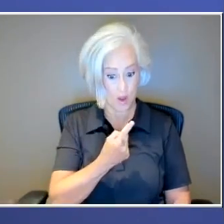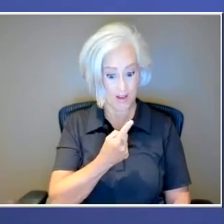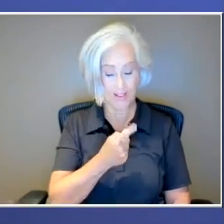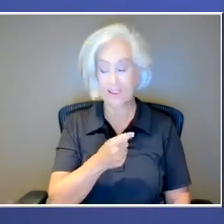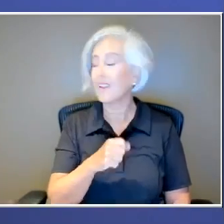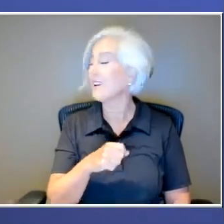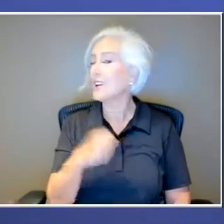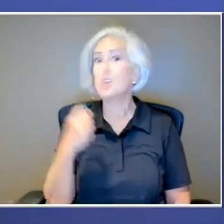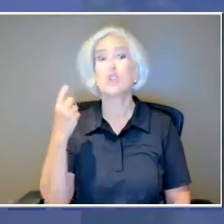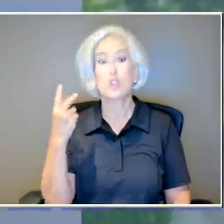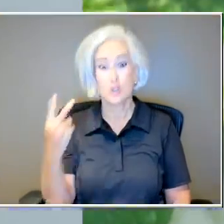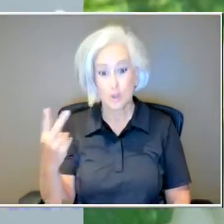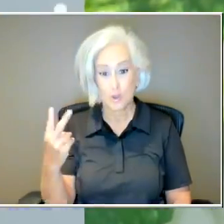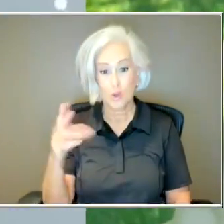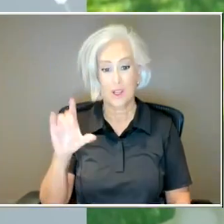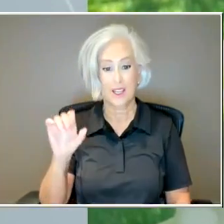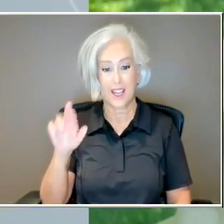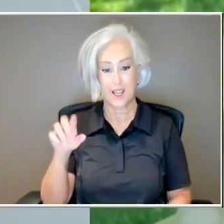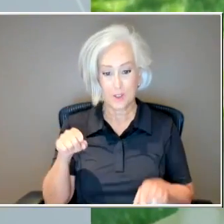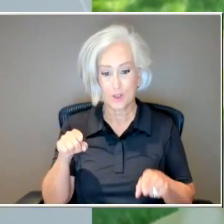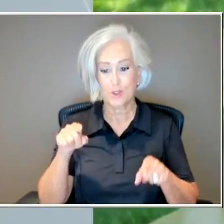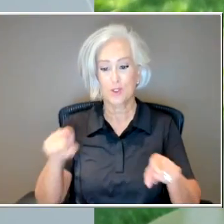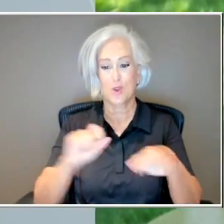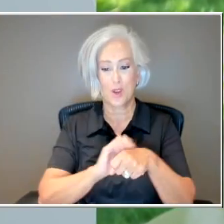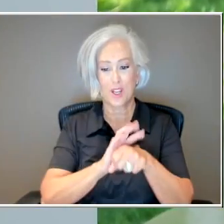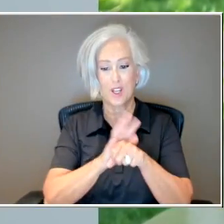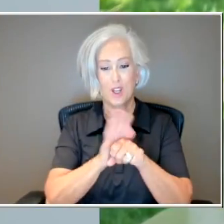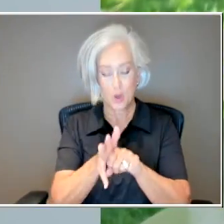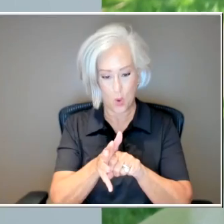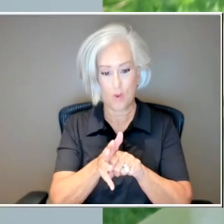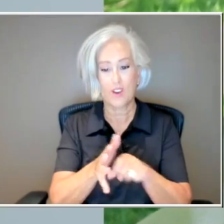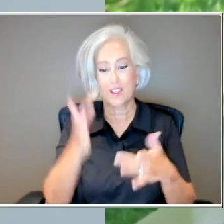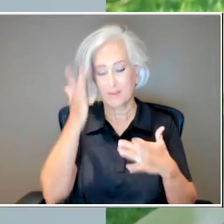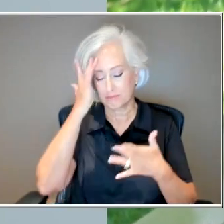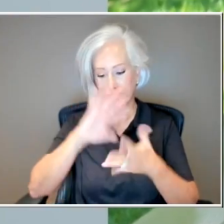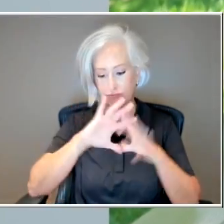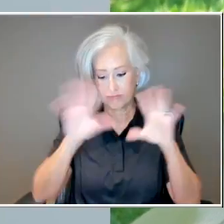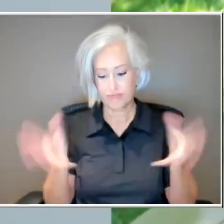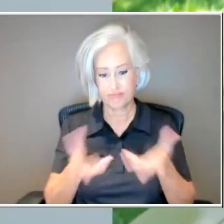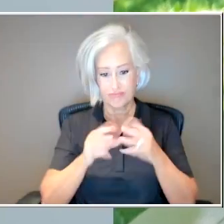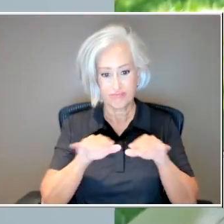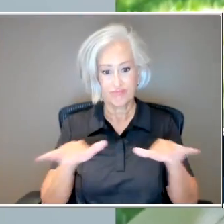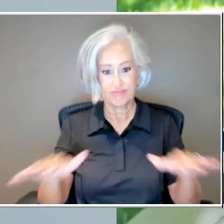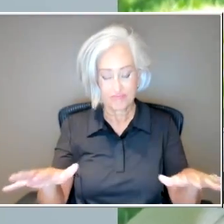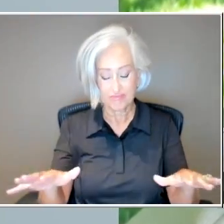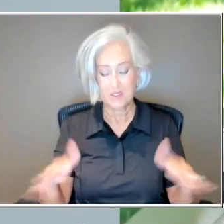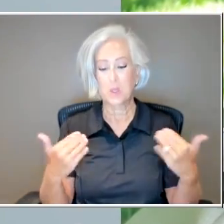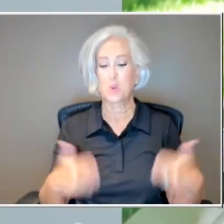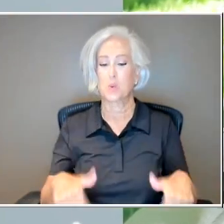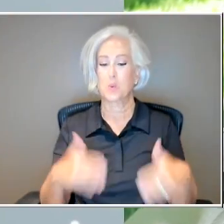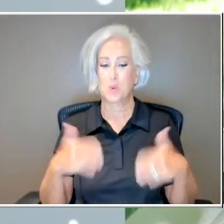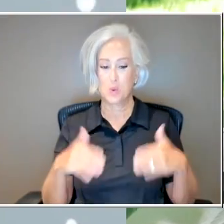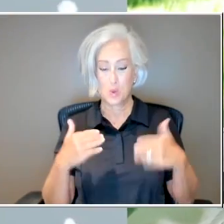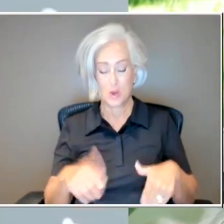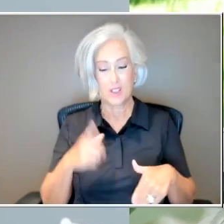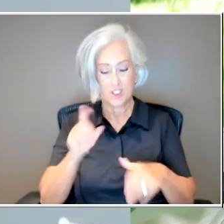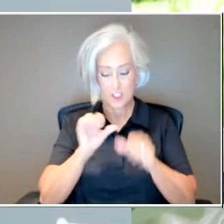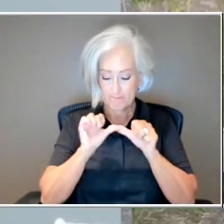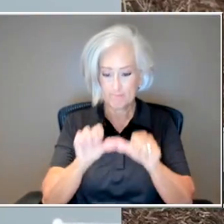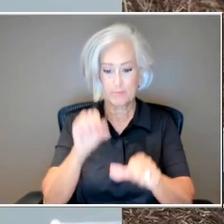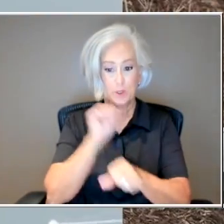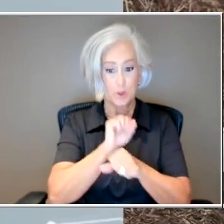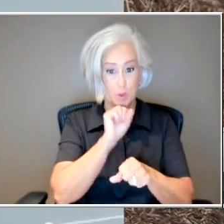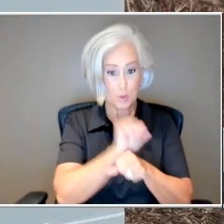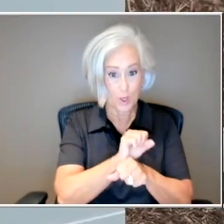of the COVID pandemic, putting her in a uniquely vulnerable position. Plus, she continued to work while also raising